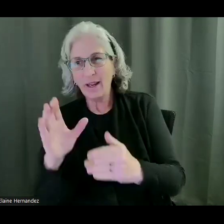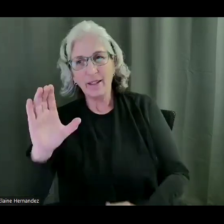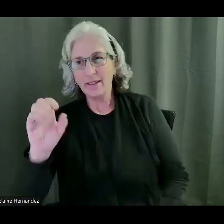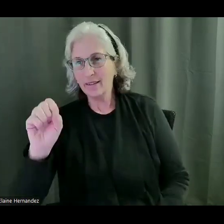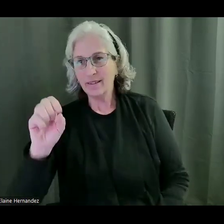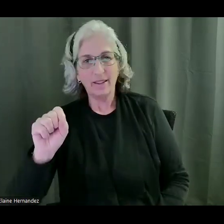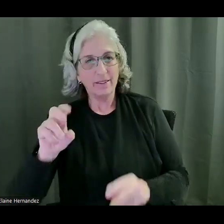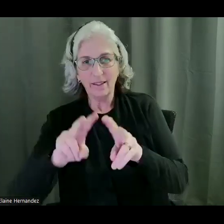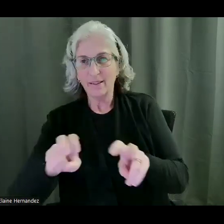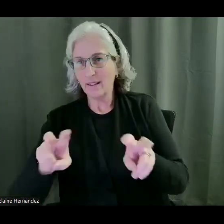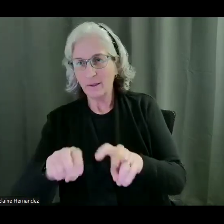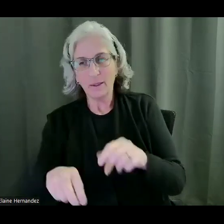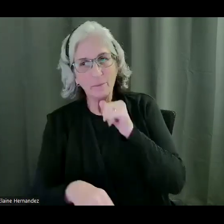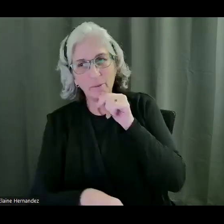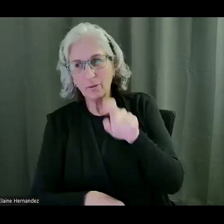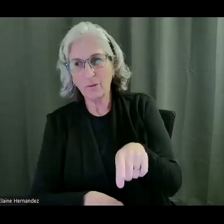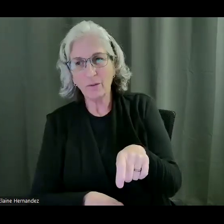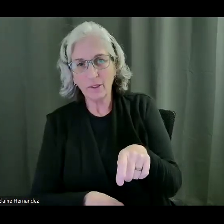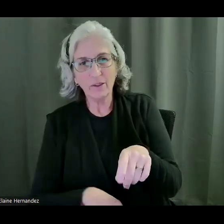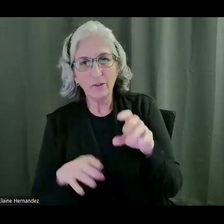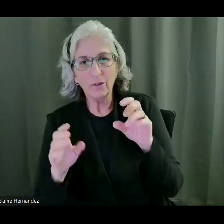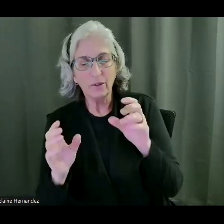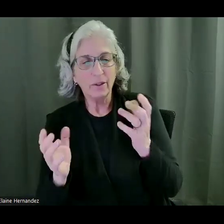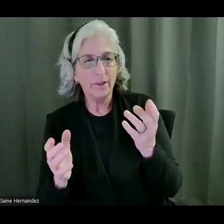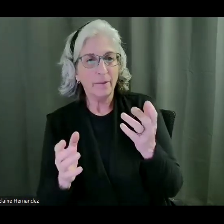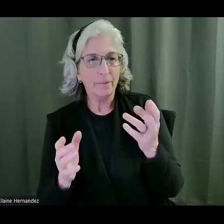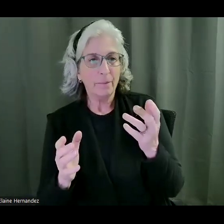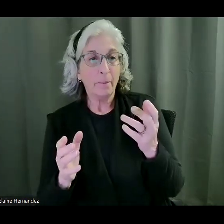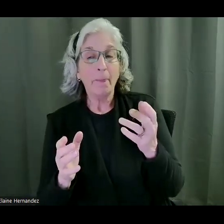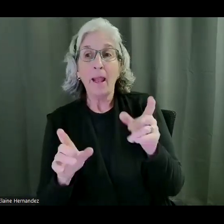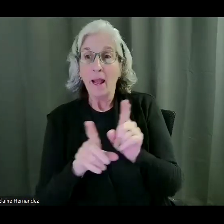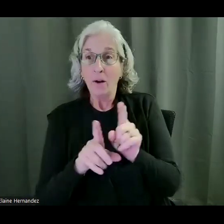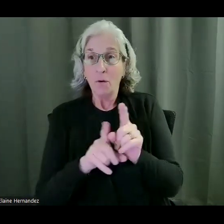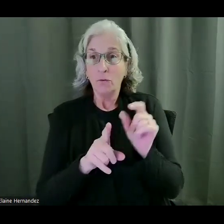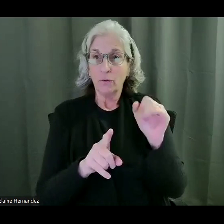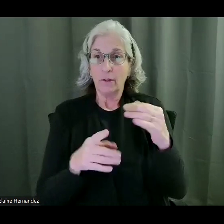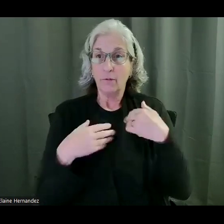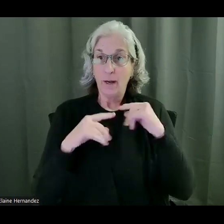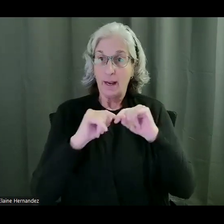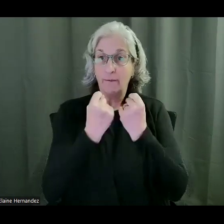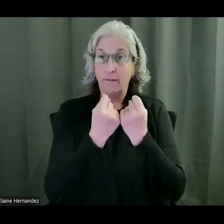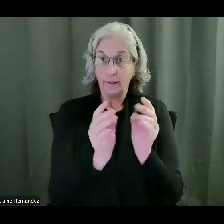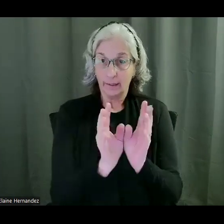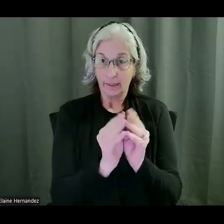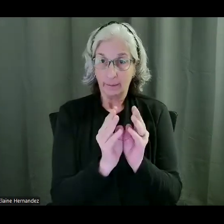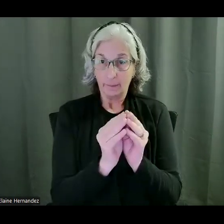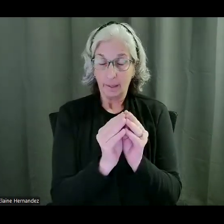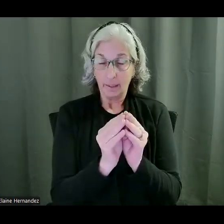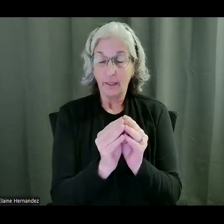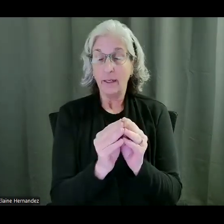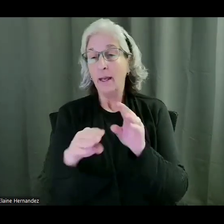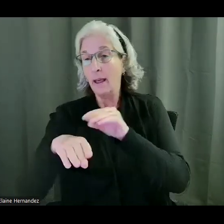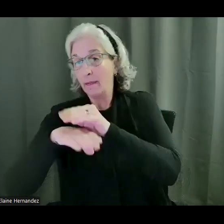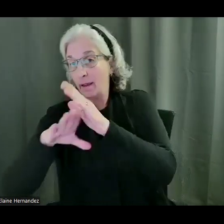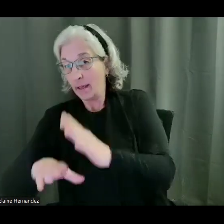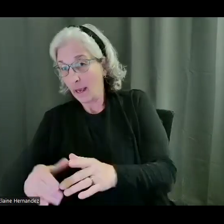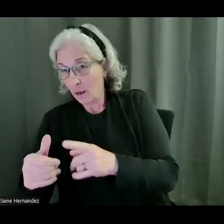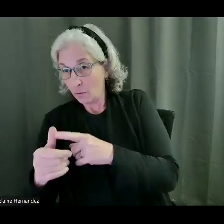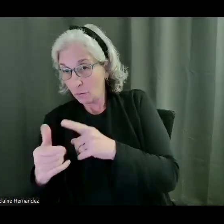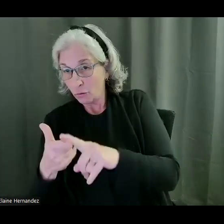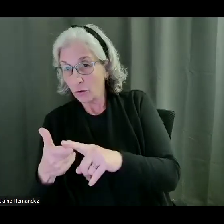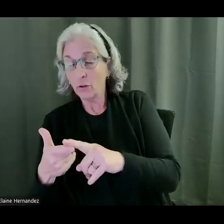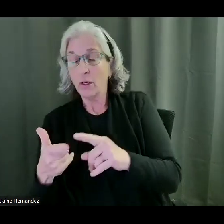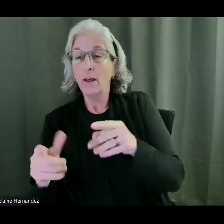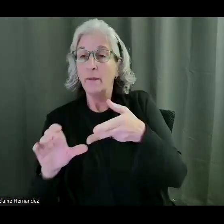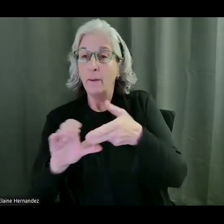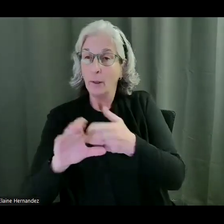off. In addition, if there's a team meeting and the counselor, the participant, all the members of